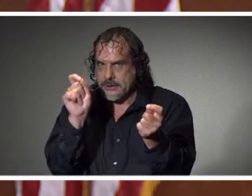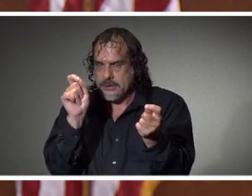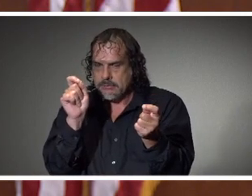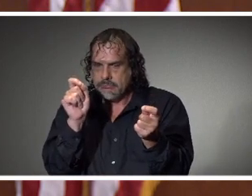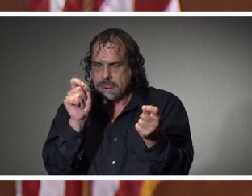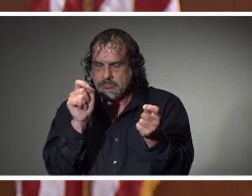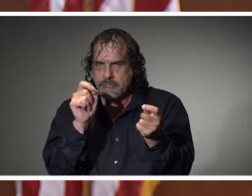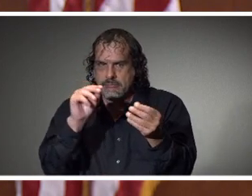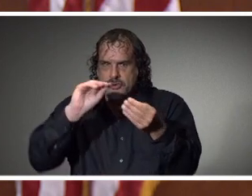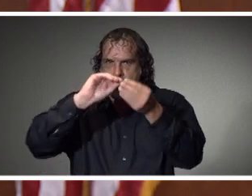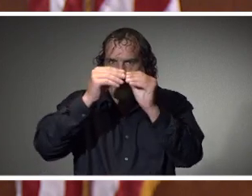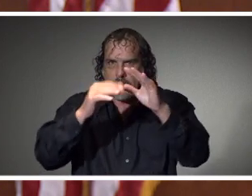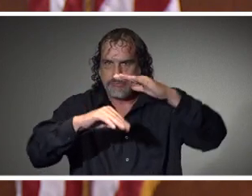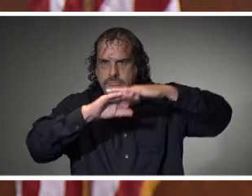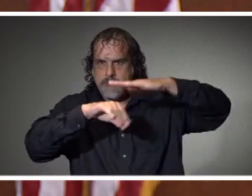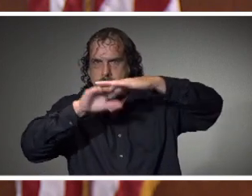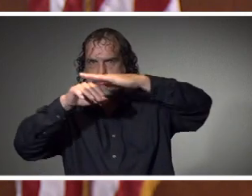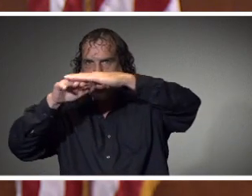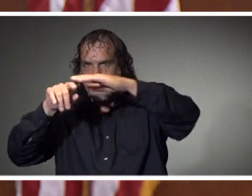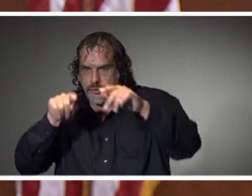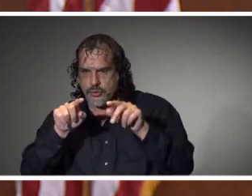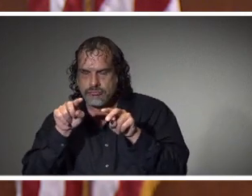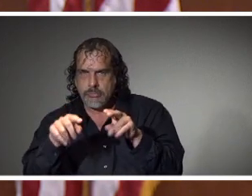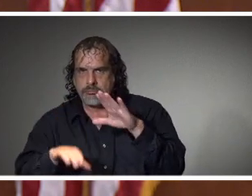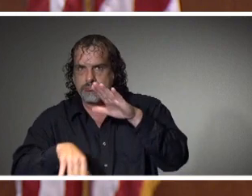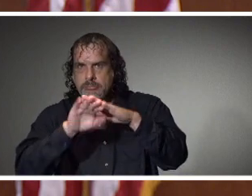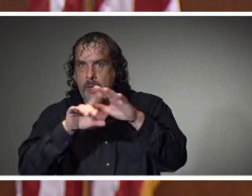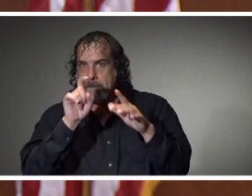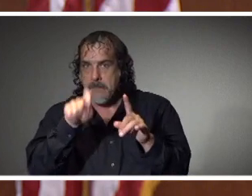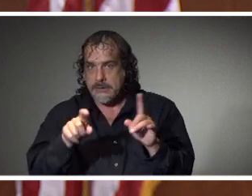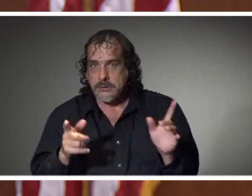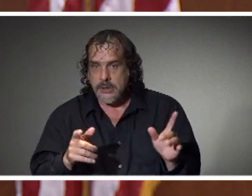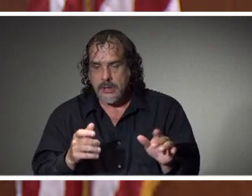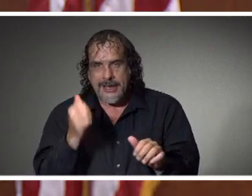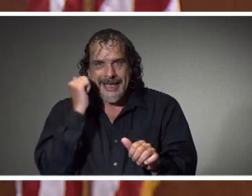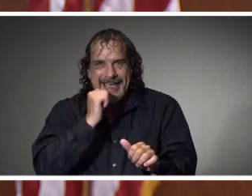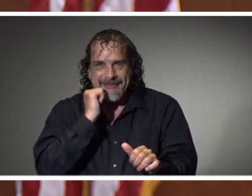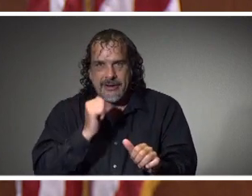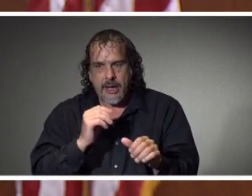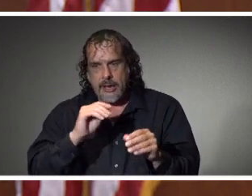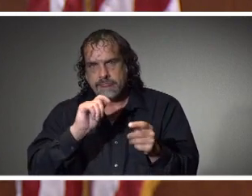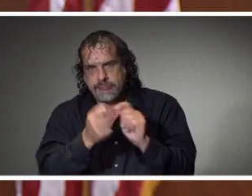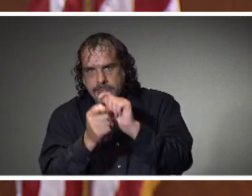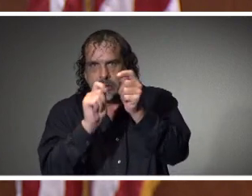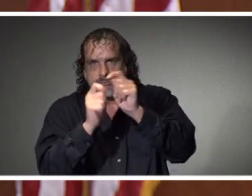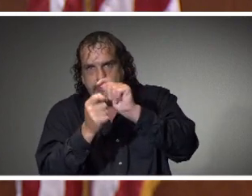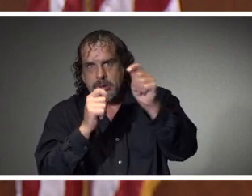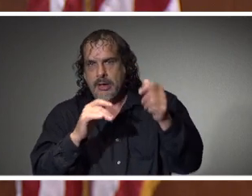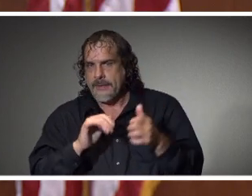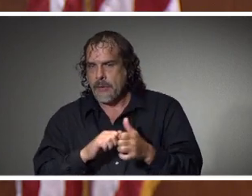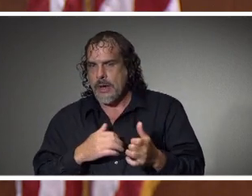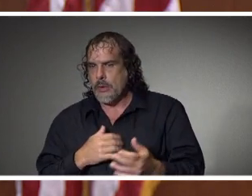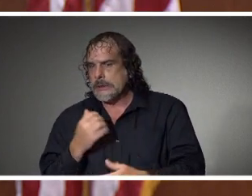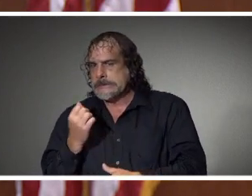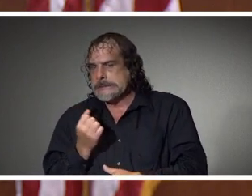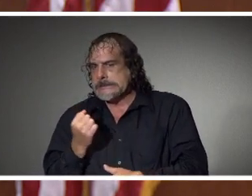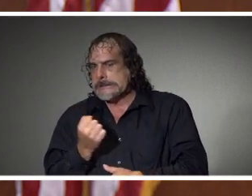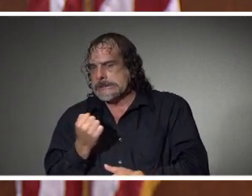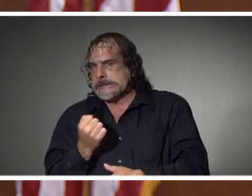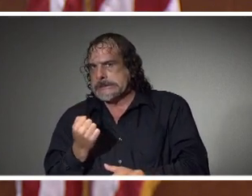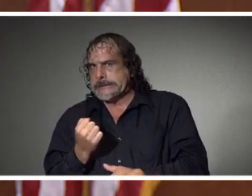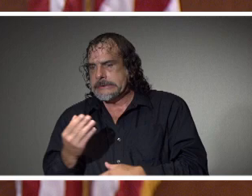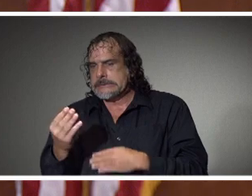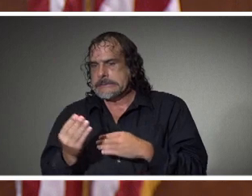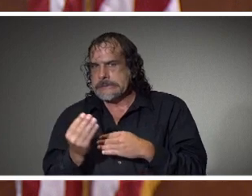guide on monitoring these counties. Obviously, every day it changes a little bit, and that's why we're being very cautious about